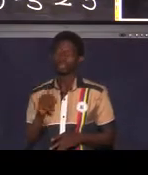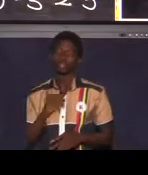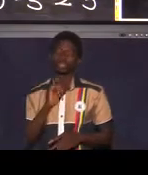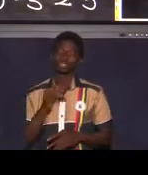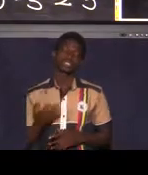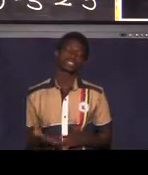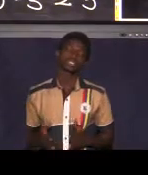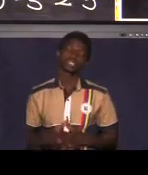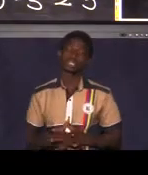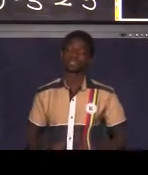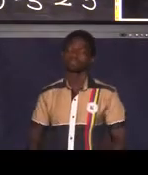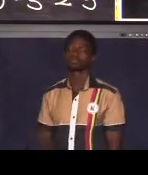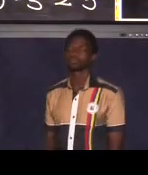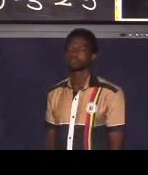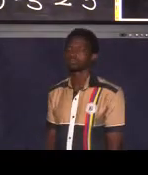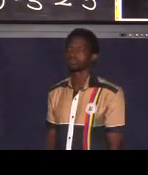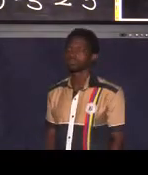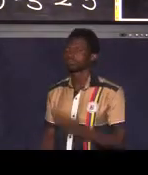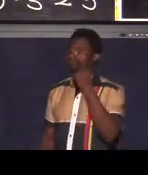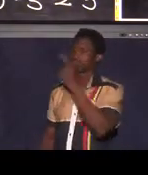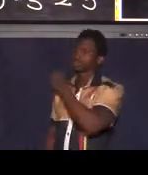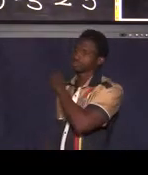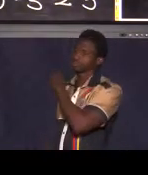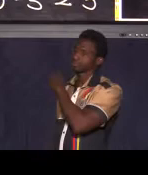is now here.